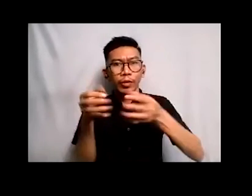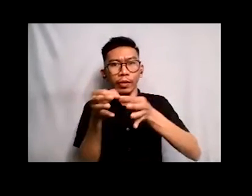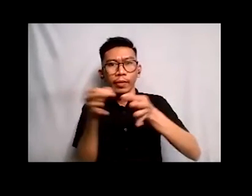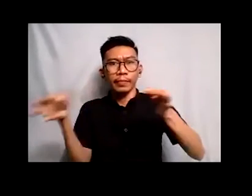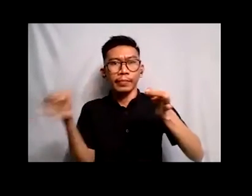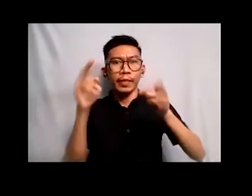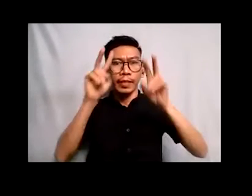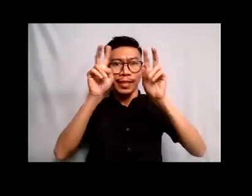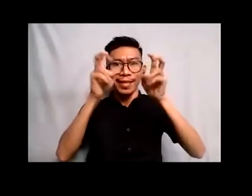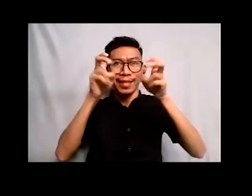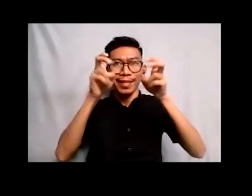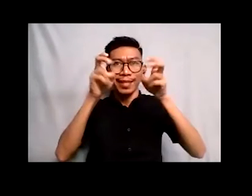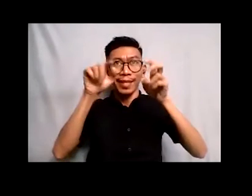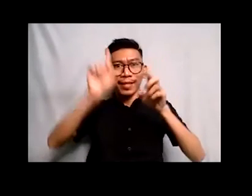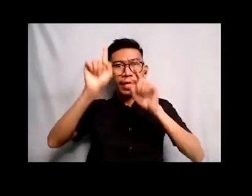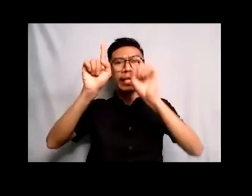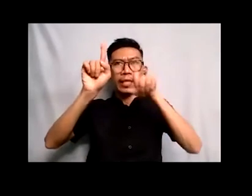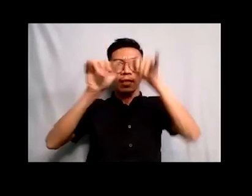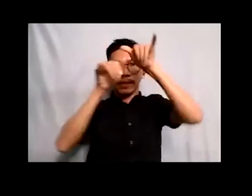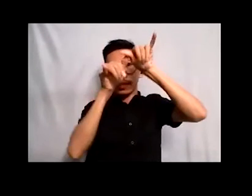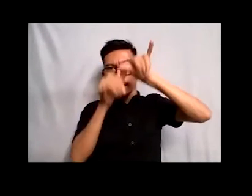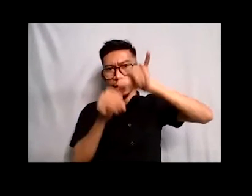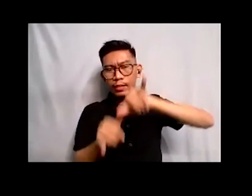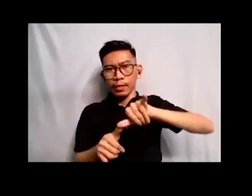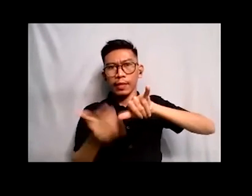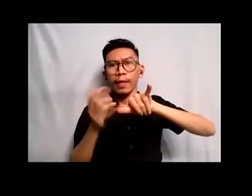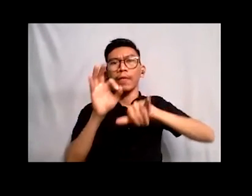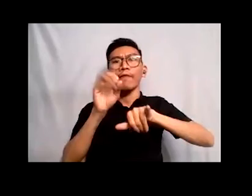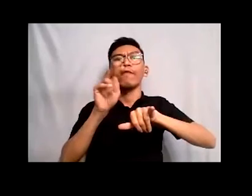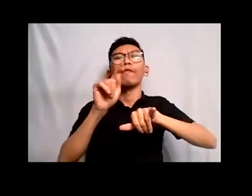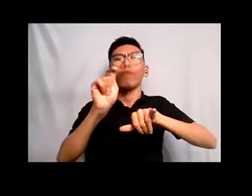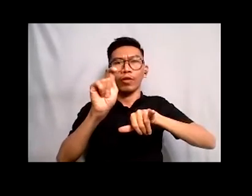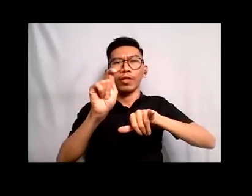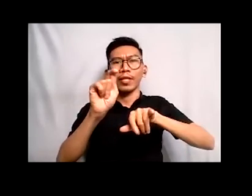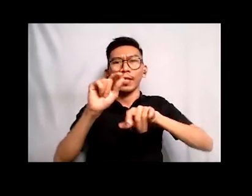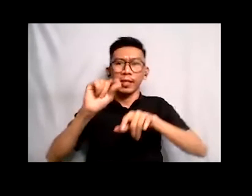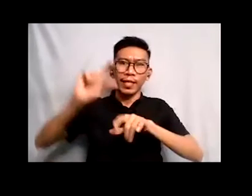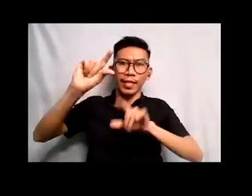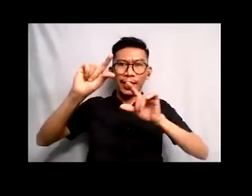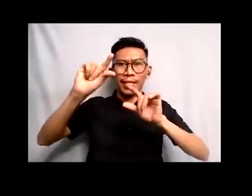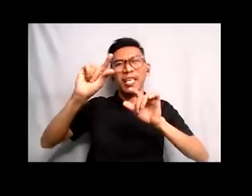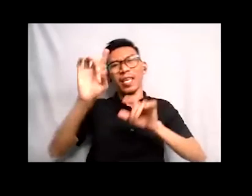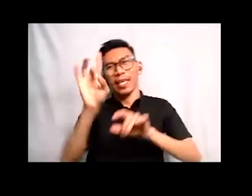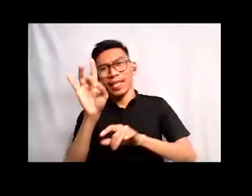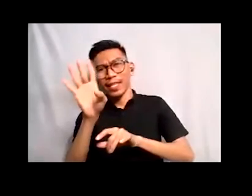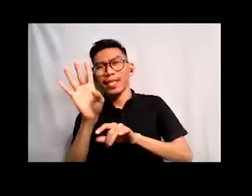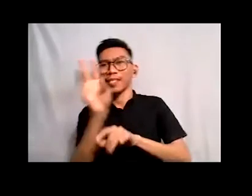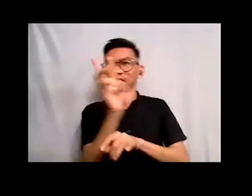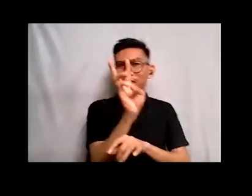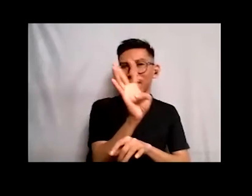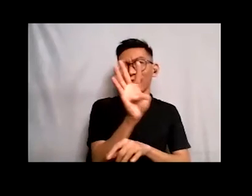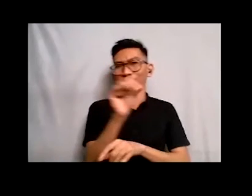following the same font size. Like there's an 18 and a 16 and a 14 and a